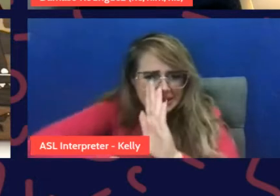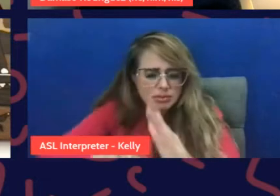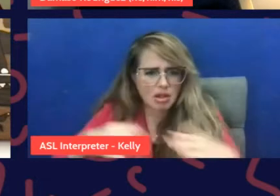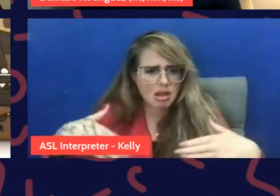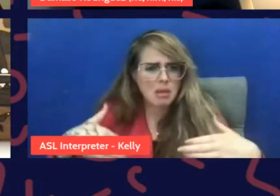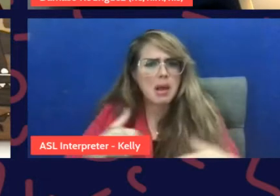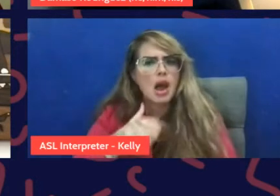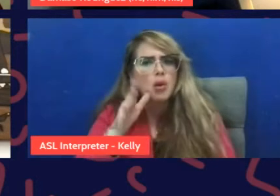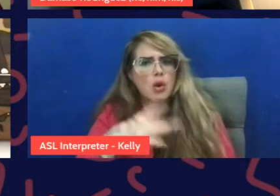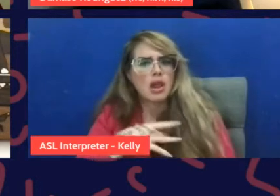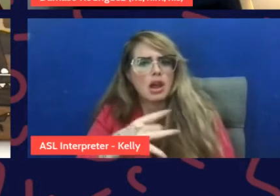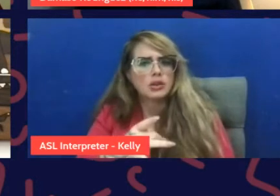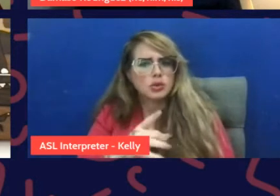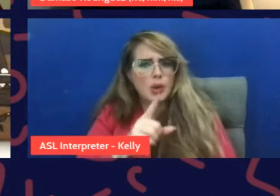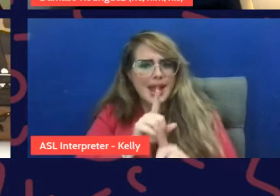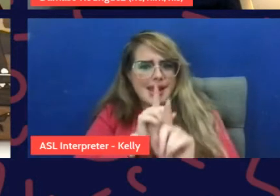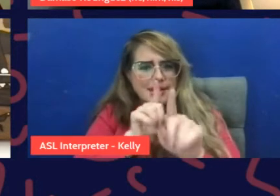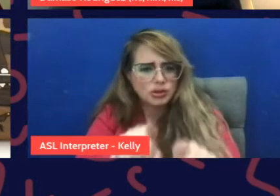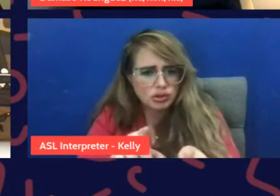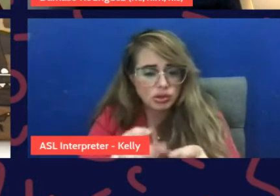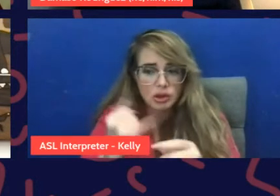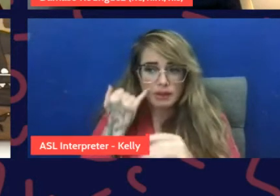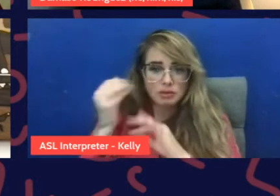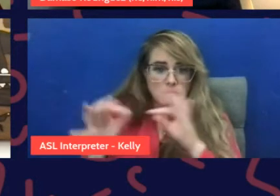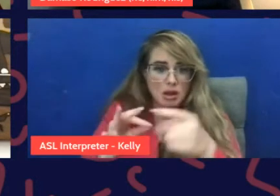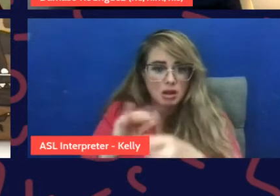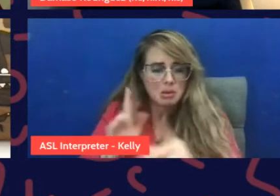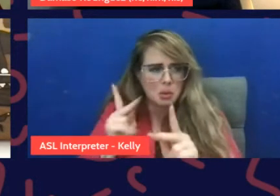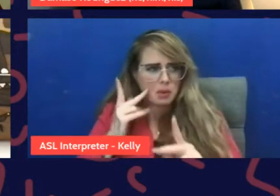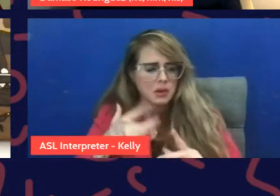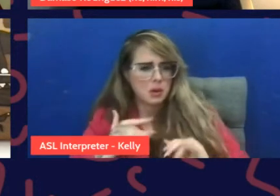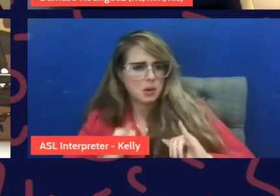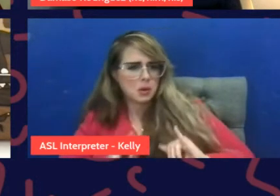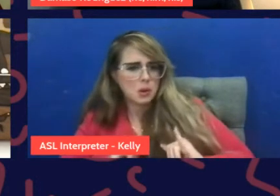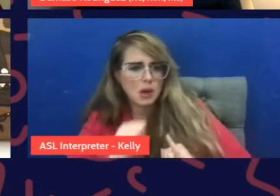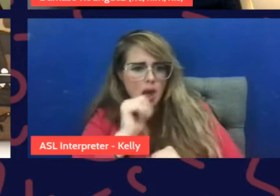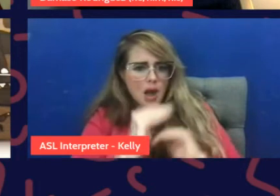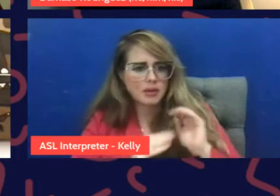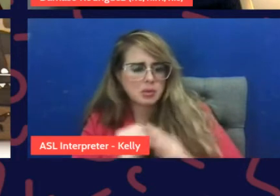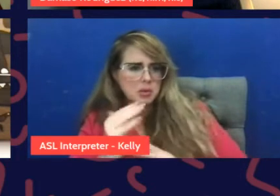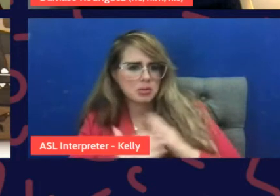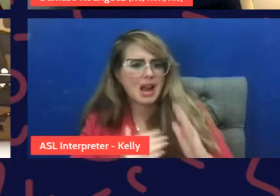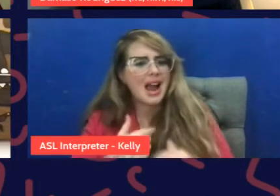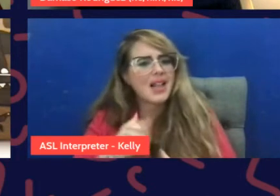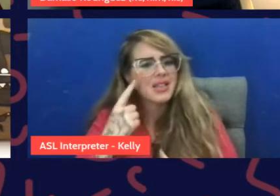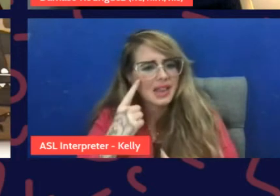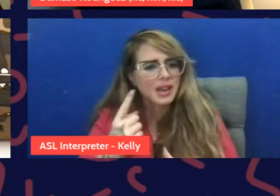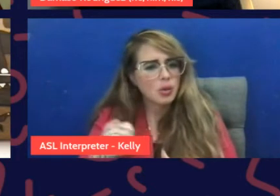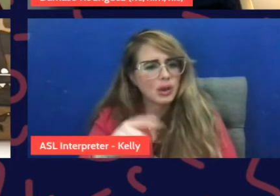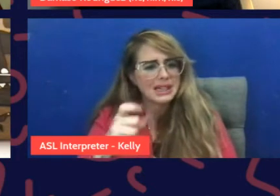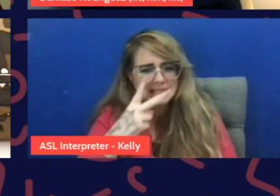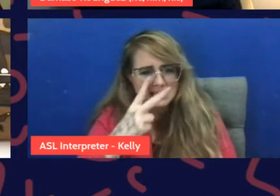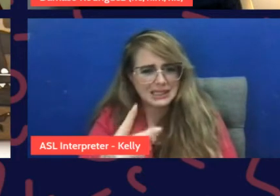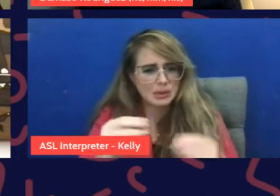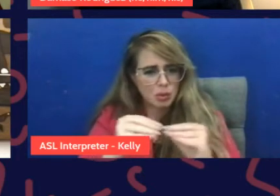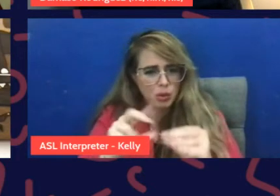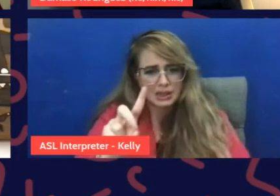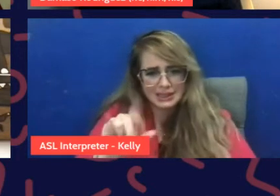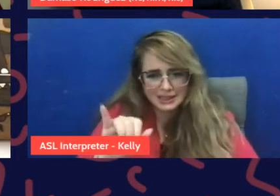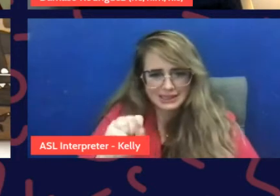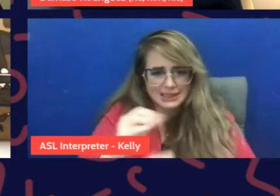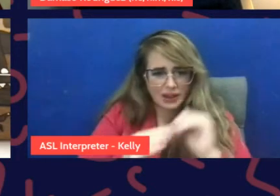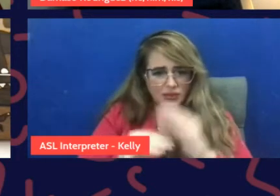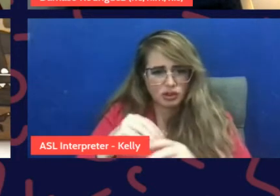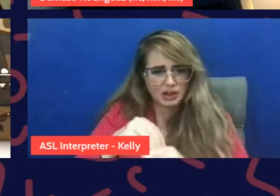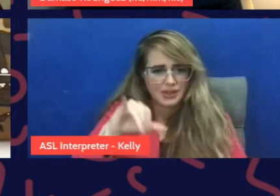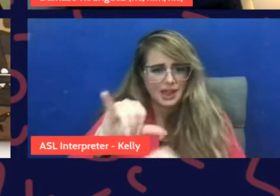answer a lot of things that would make a lot of people uncomfortable. I think a lot more discomfort in this topic